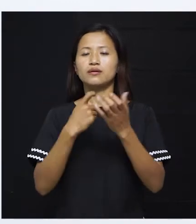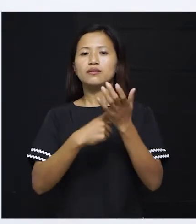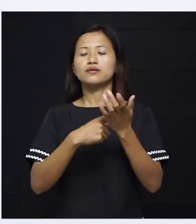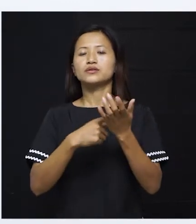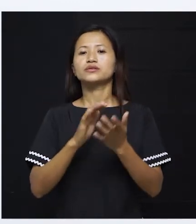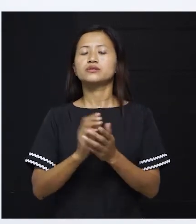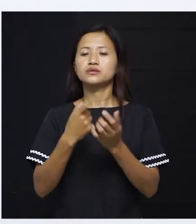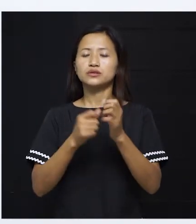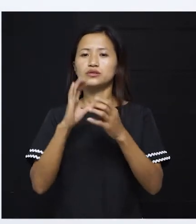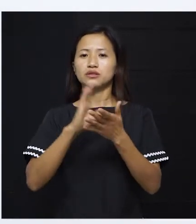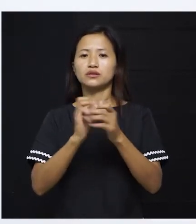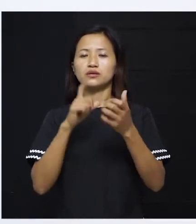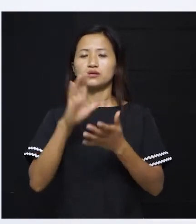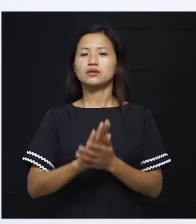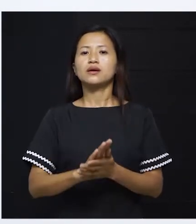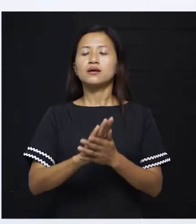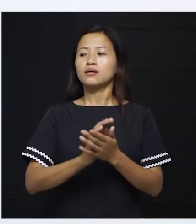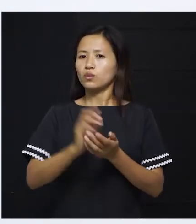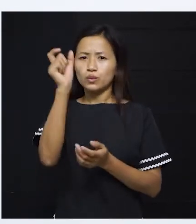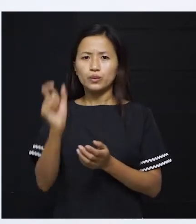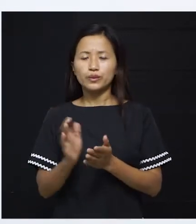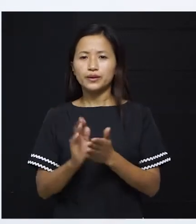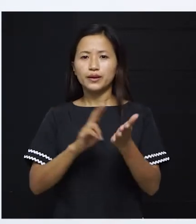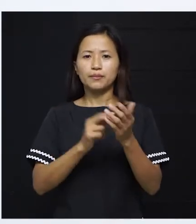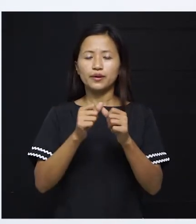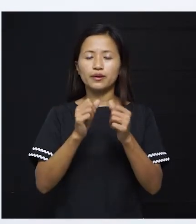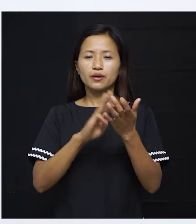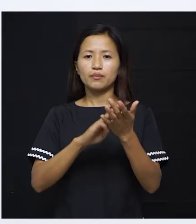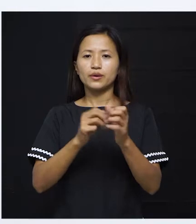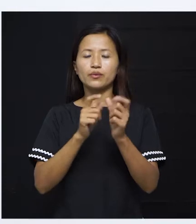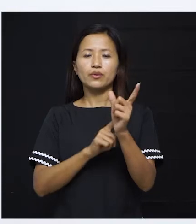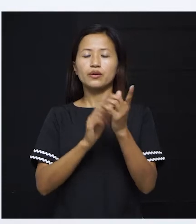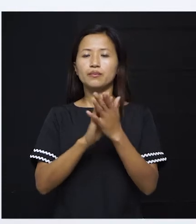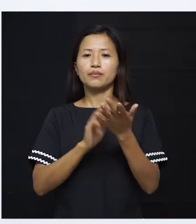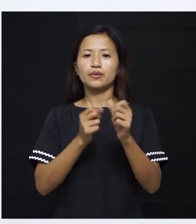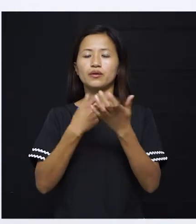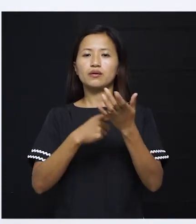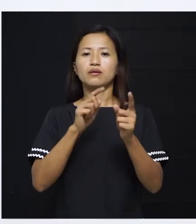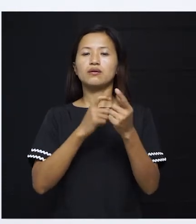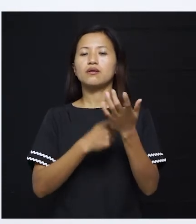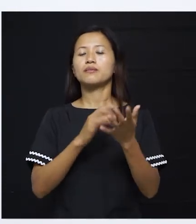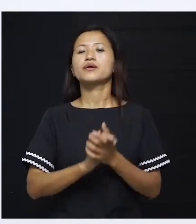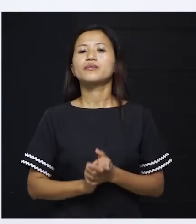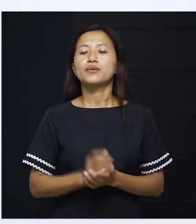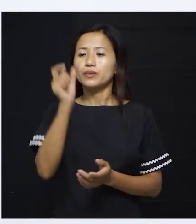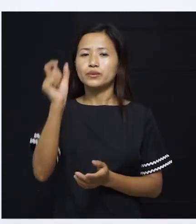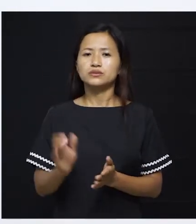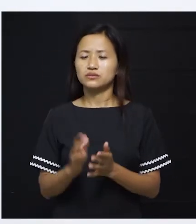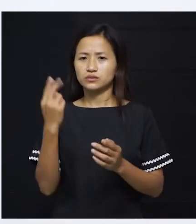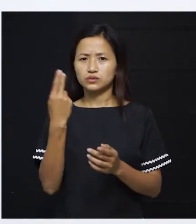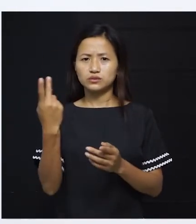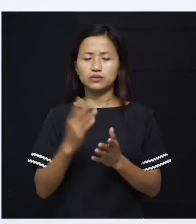some from the Myanmarese word. However, the two main word which has been extracted